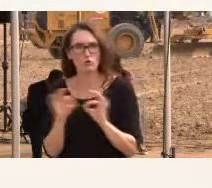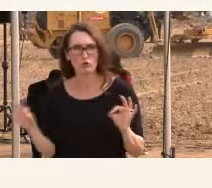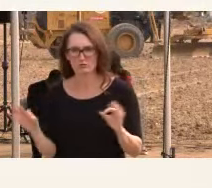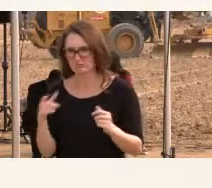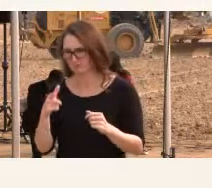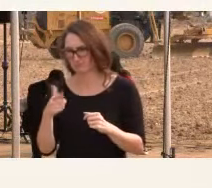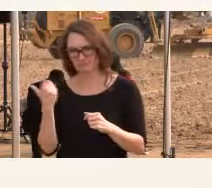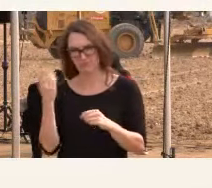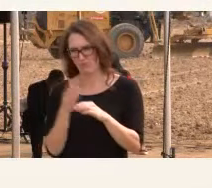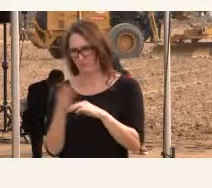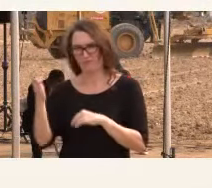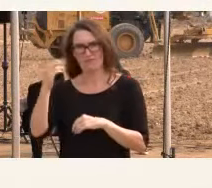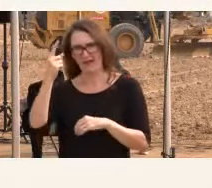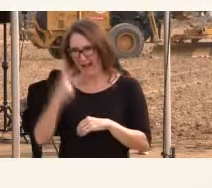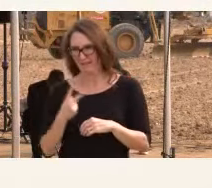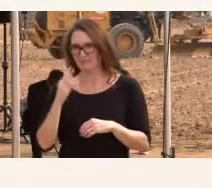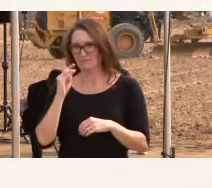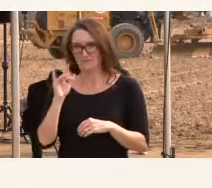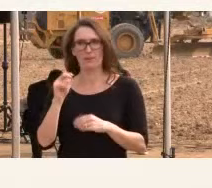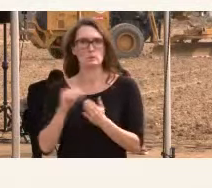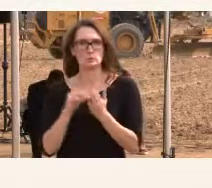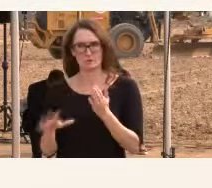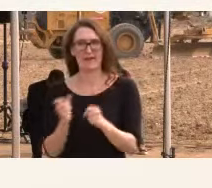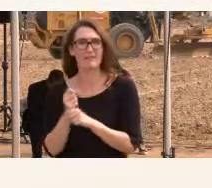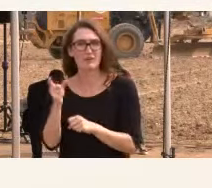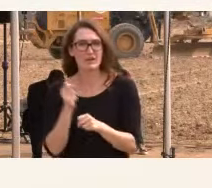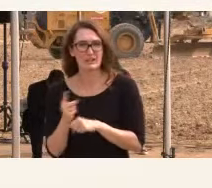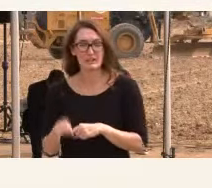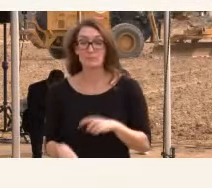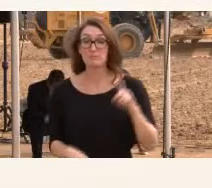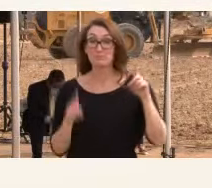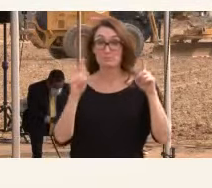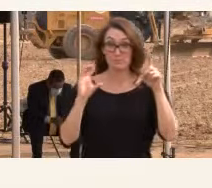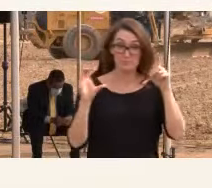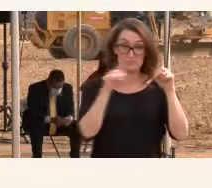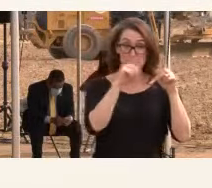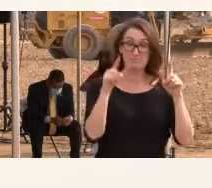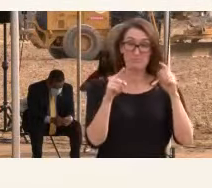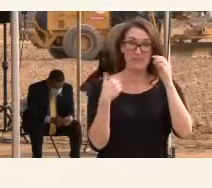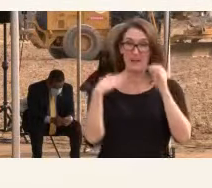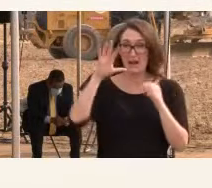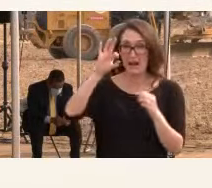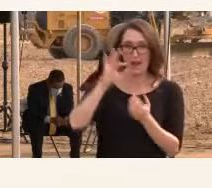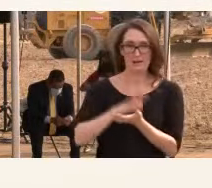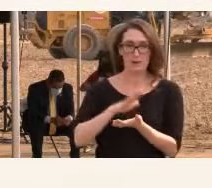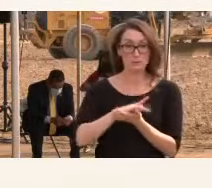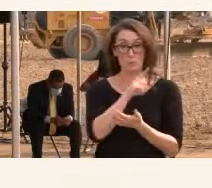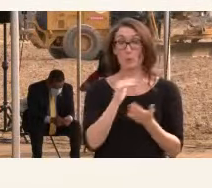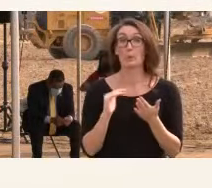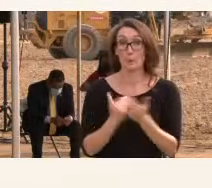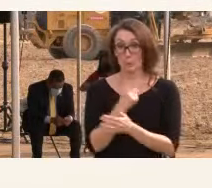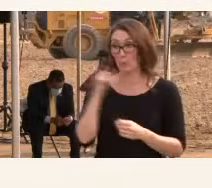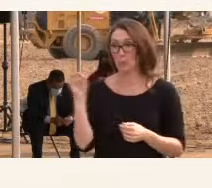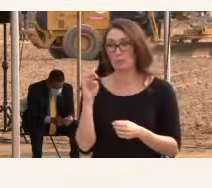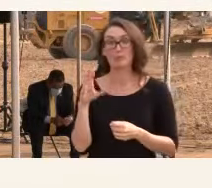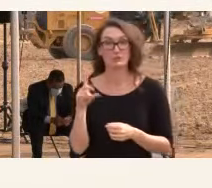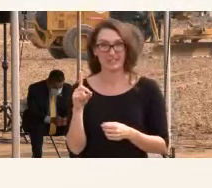500,000 students yearly. And the University of California with 9 campuses, the newest one in